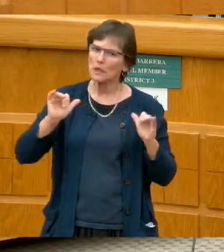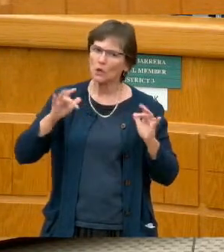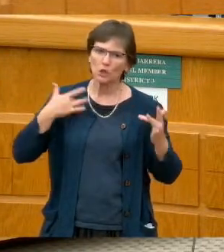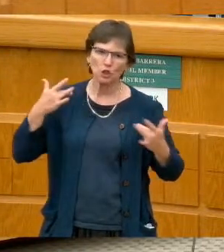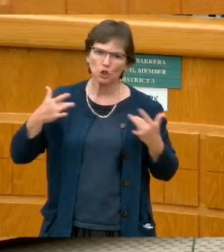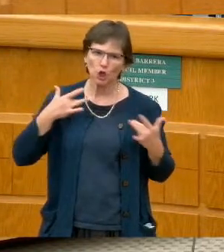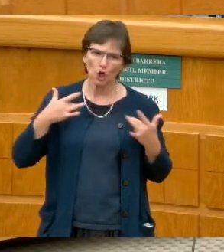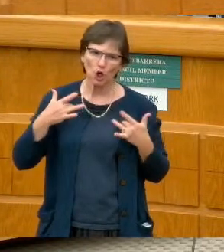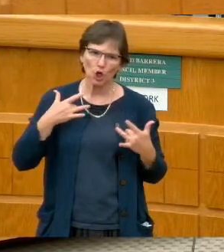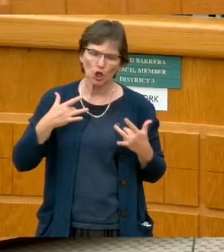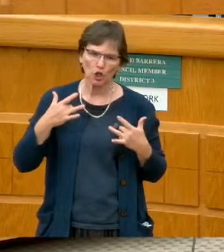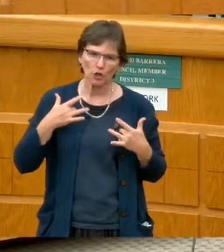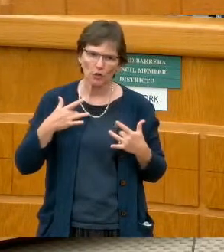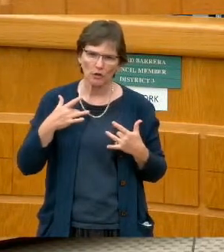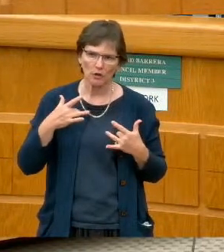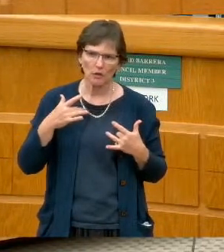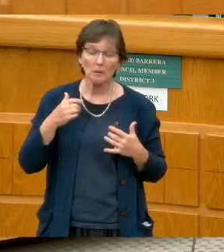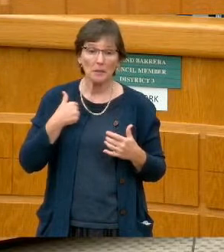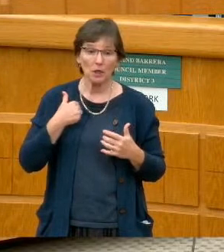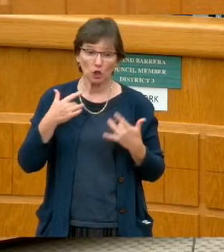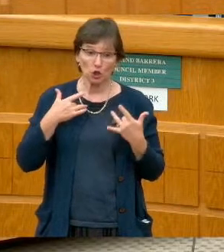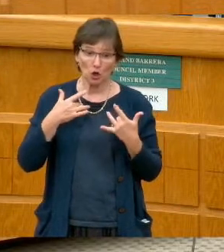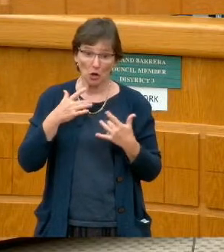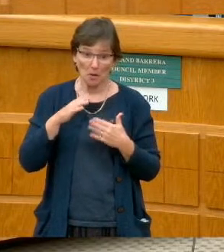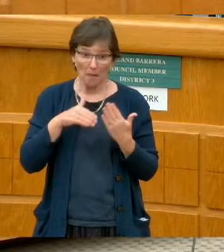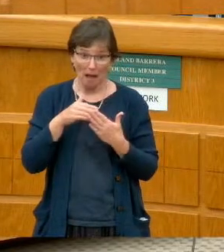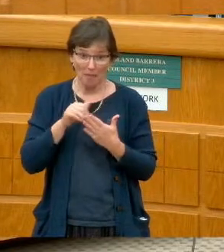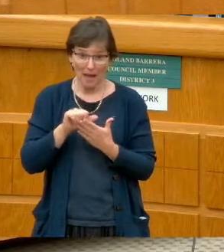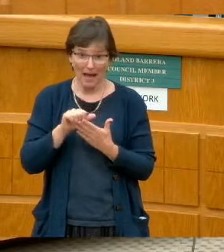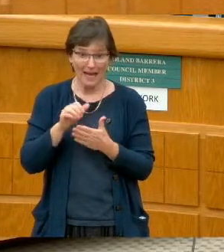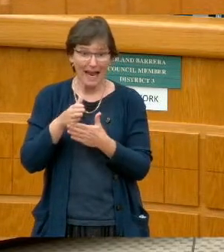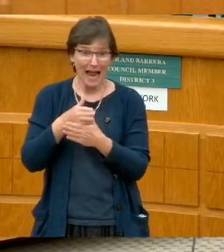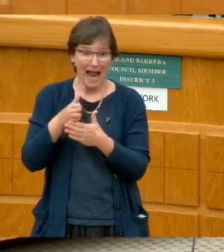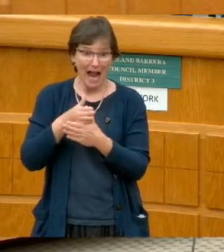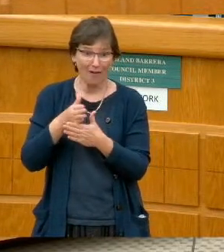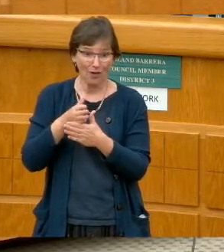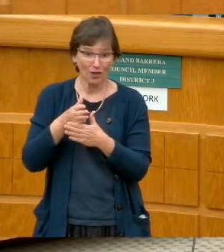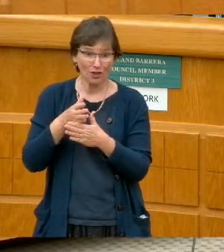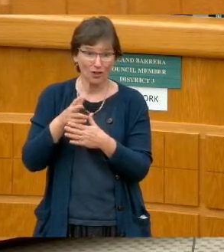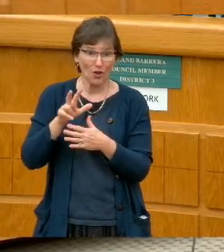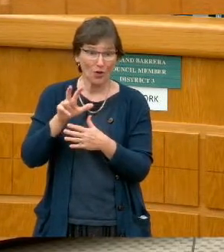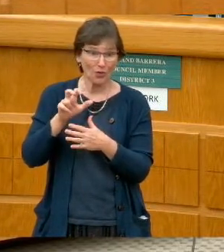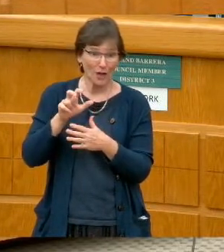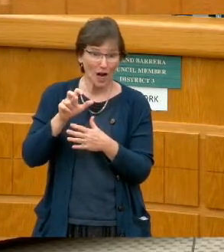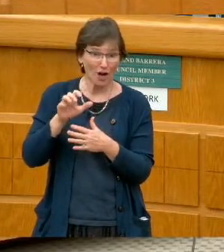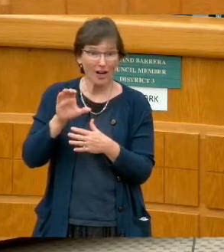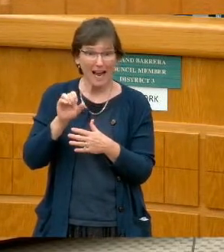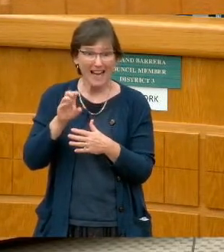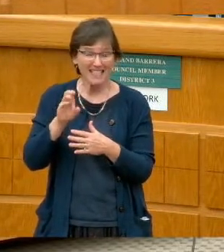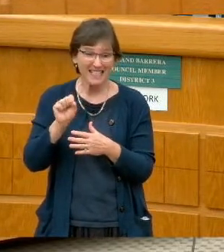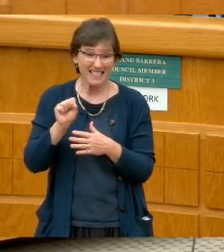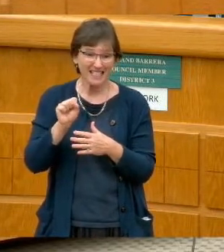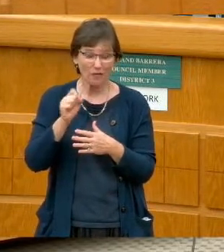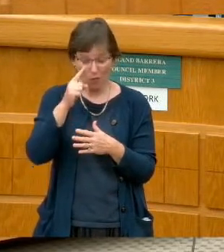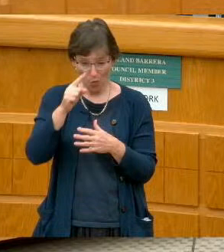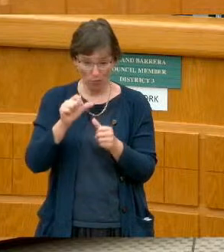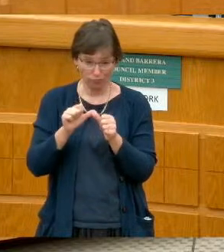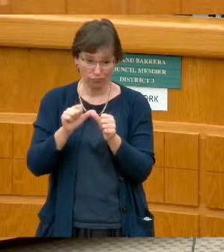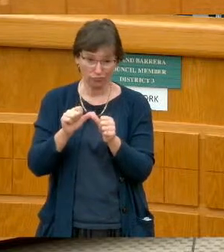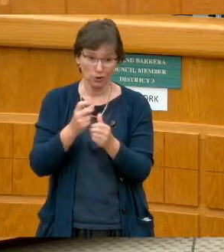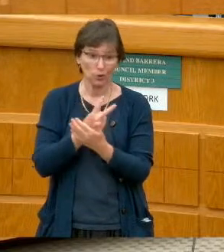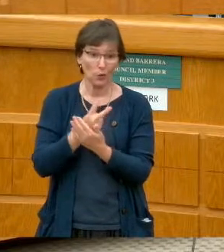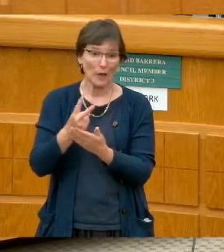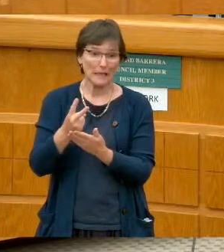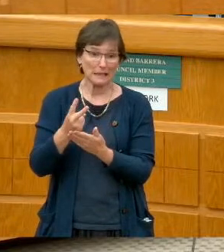ones that concern me are the ones that show that we have had an average of 300 cases every day for over a